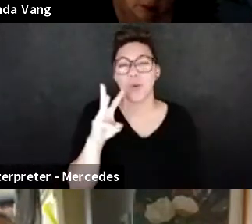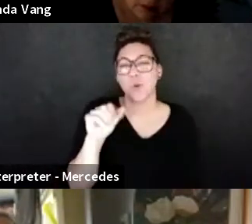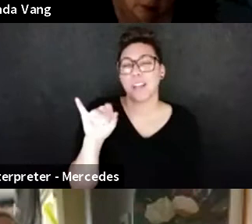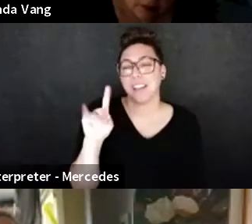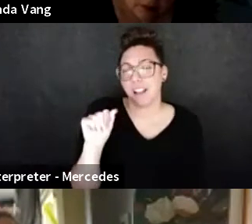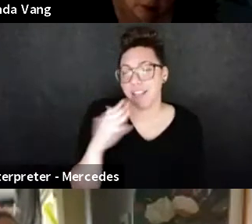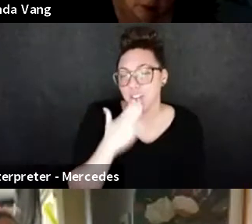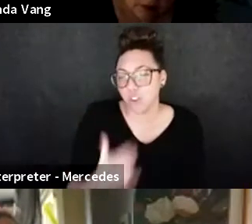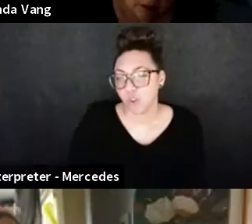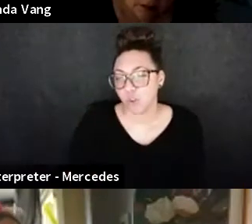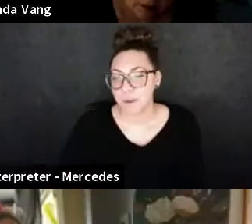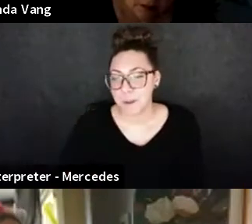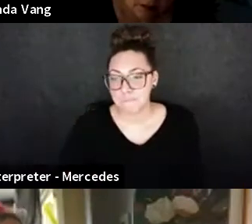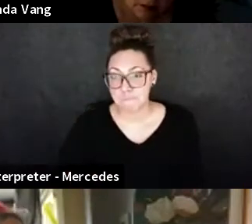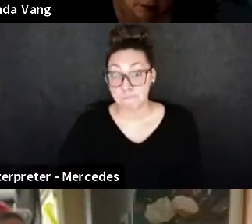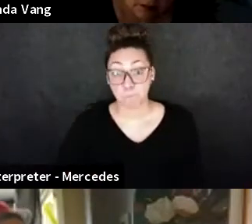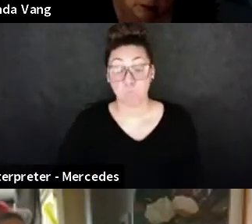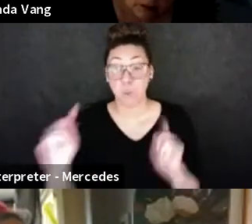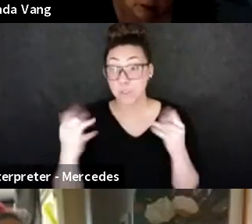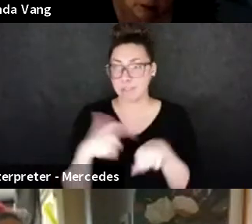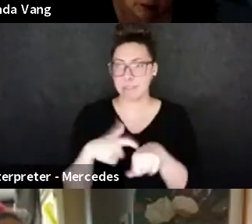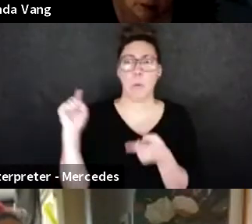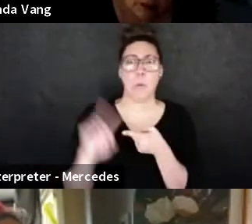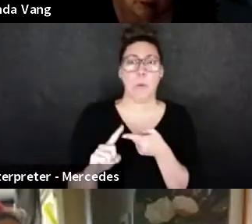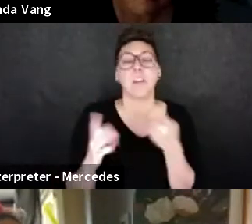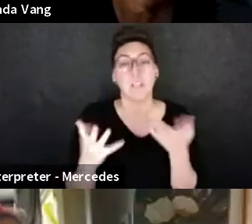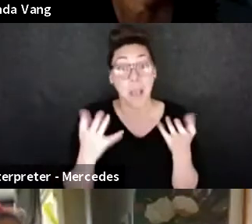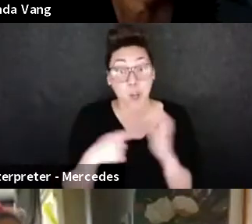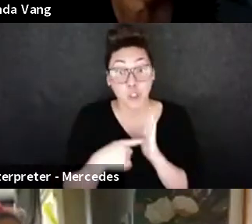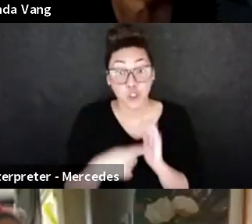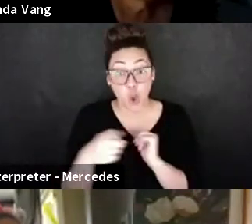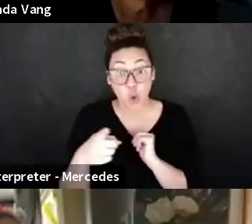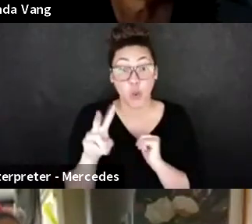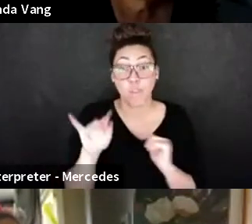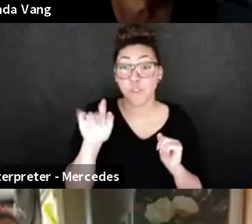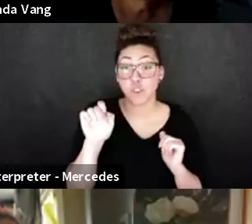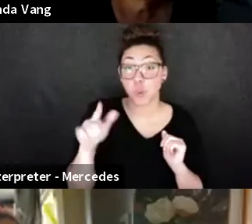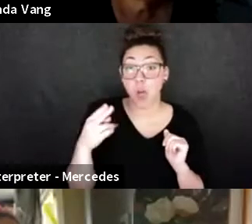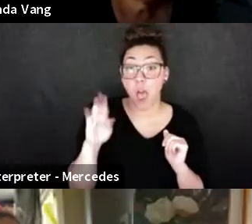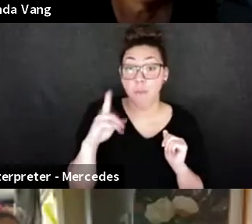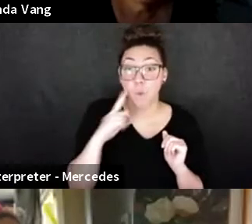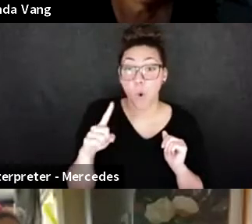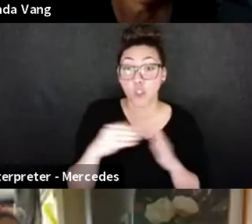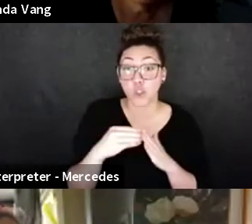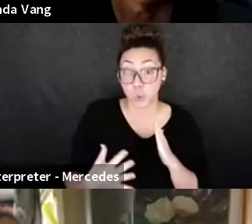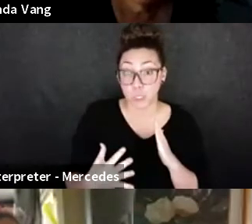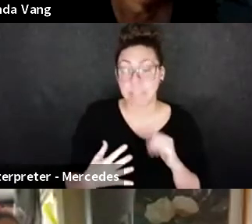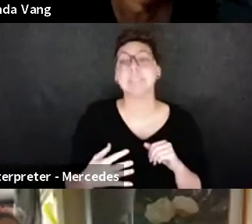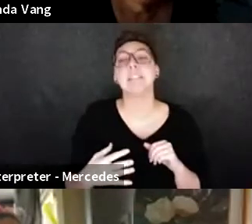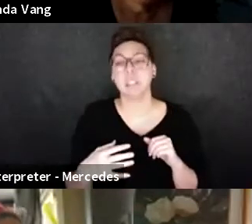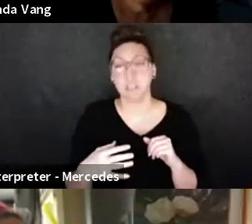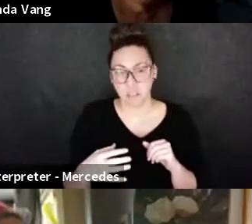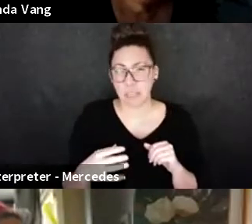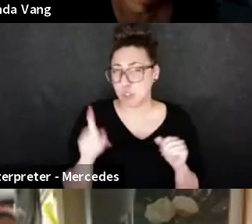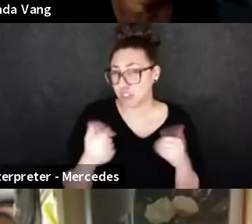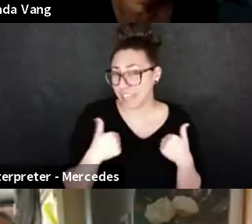Okay, so as we're running short on time here, I want to show you the virtual hub for students, and then we should have time for